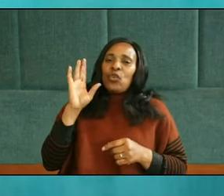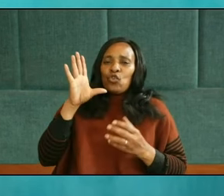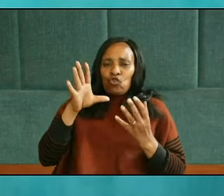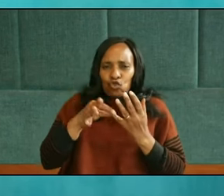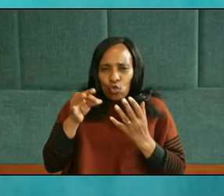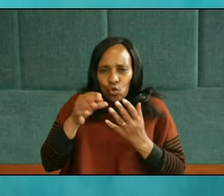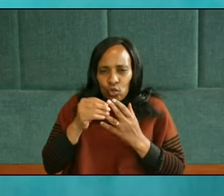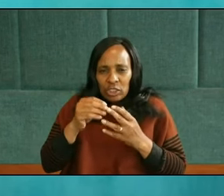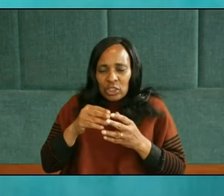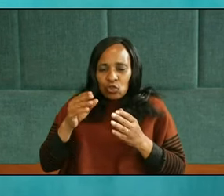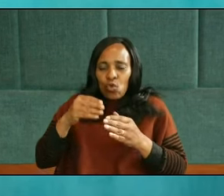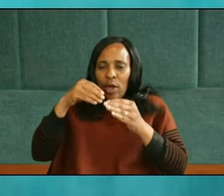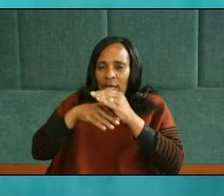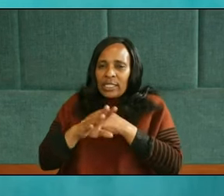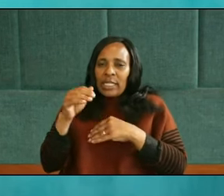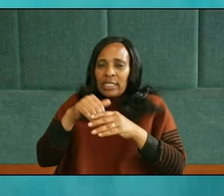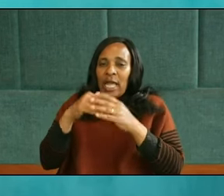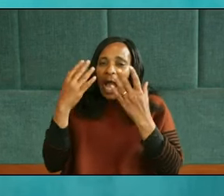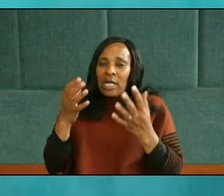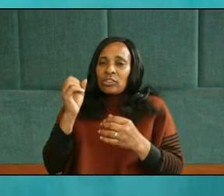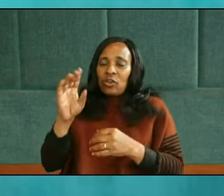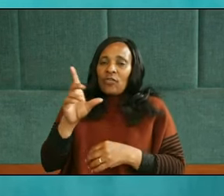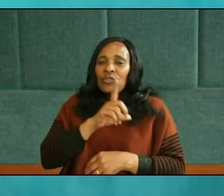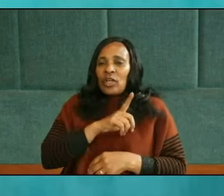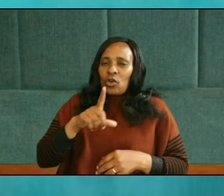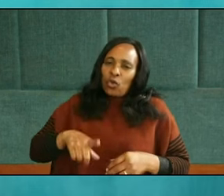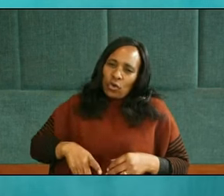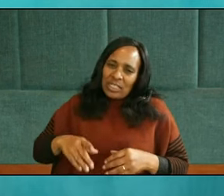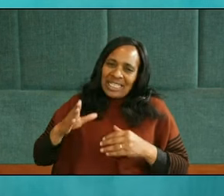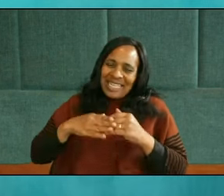hands of God rather than the hands of men. But